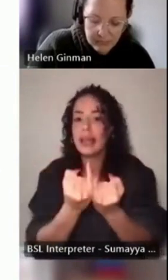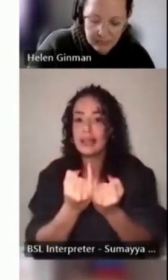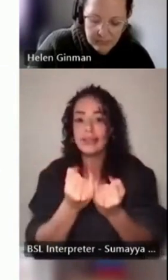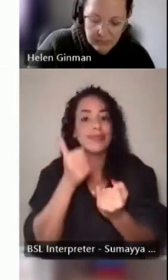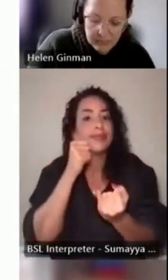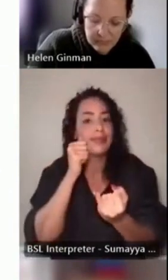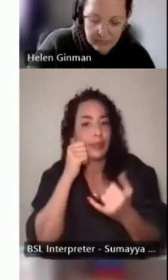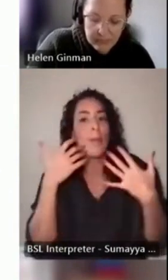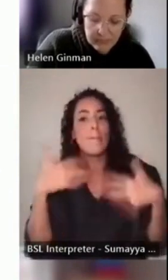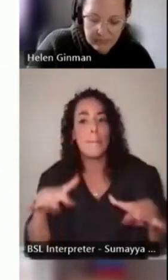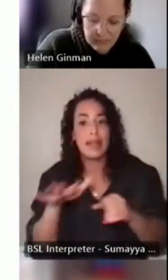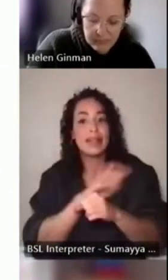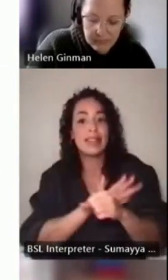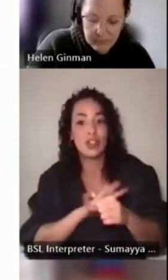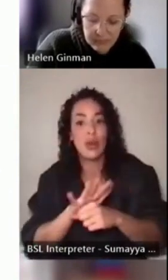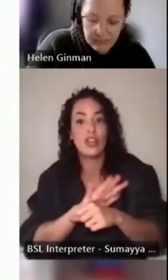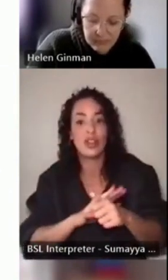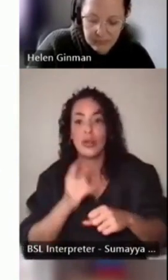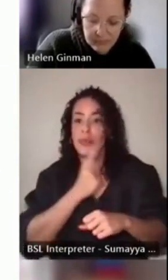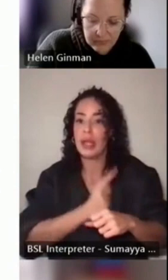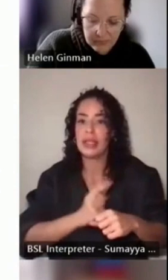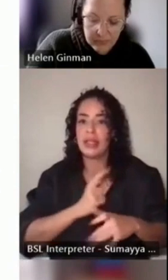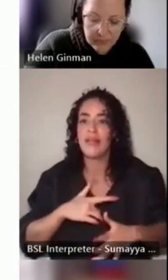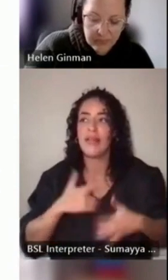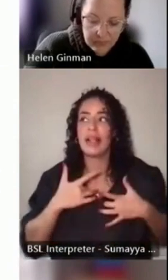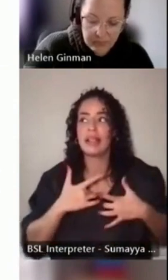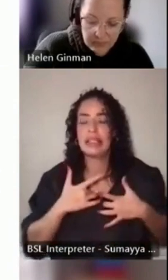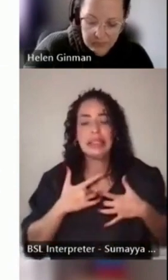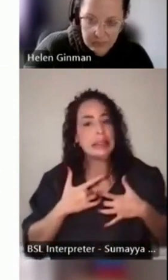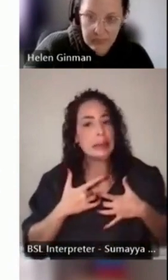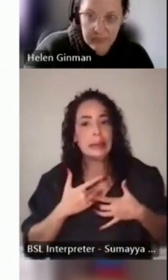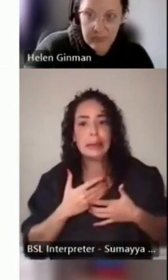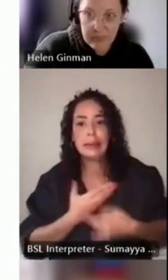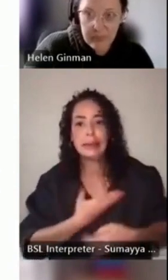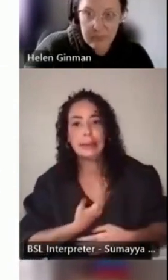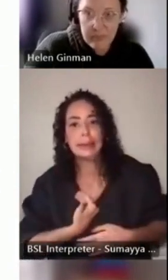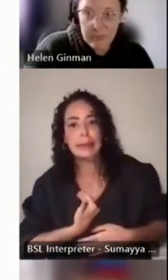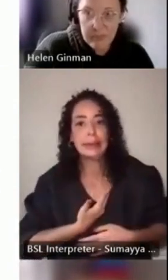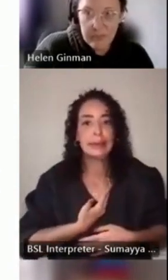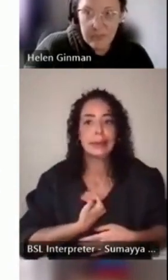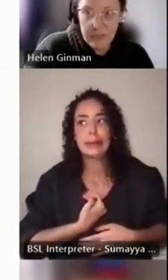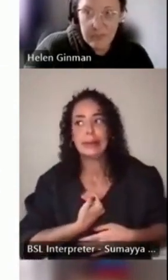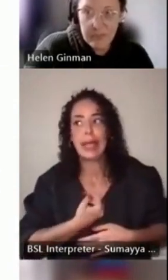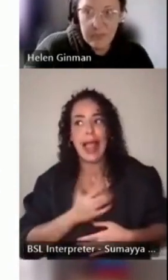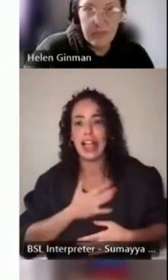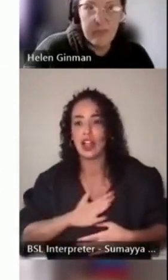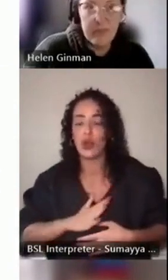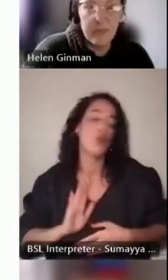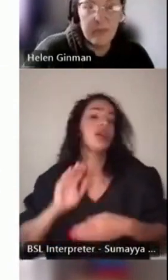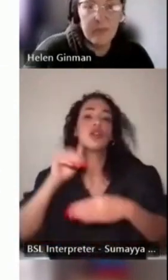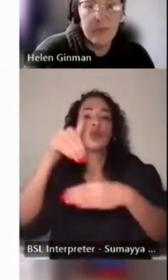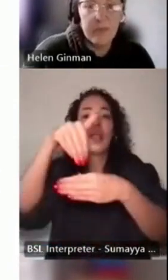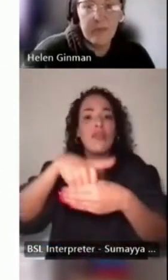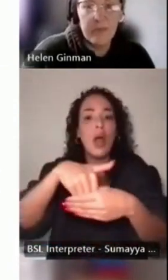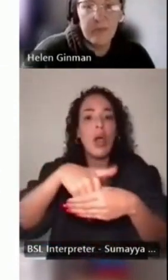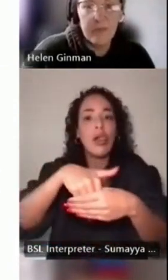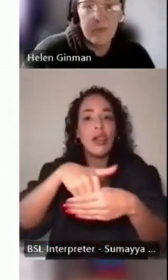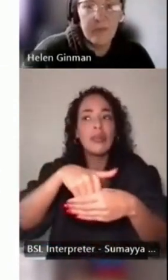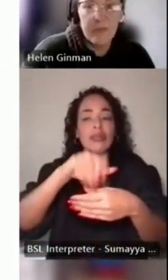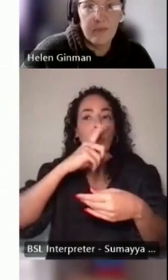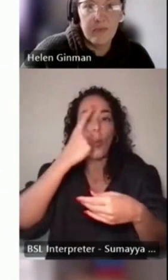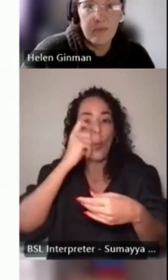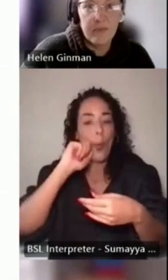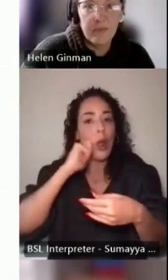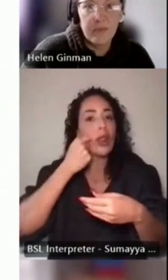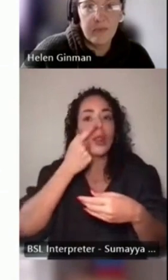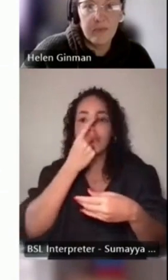some situations where I've thought, oh, I'm not really sure if I want to rock the boat in this setting, so I'm going to